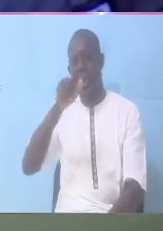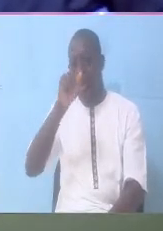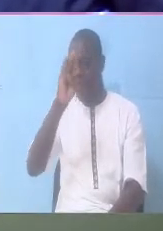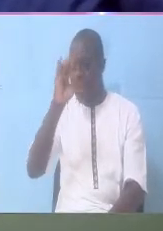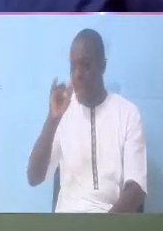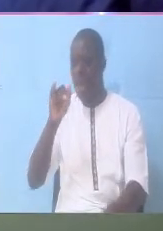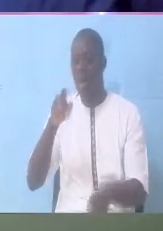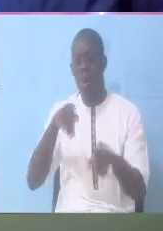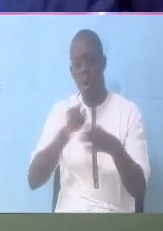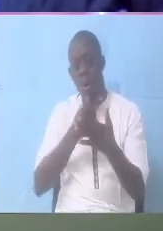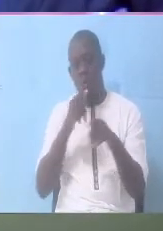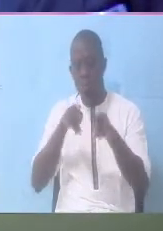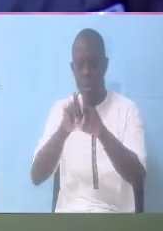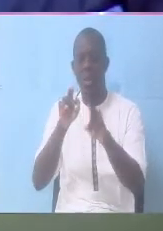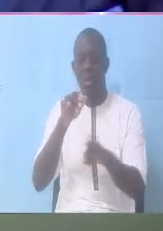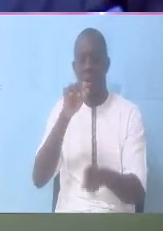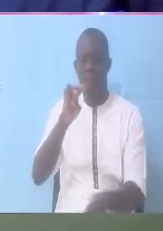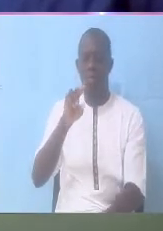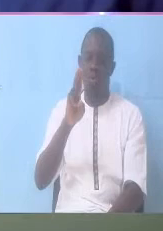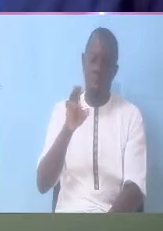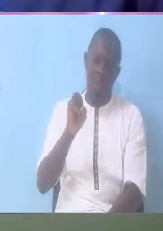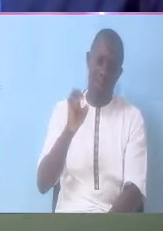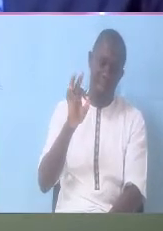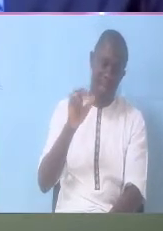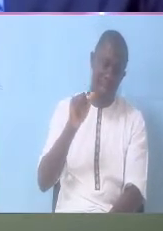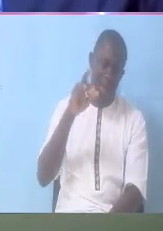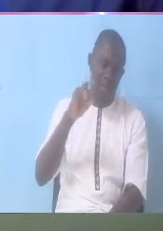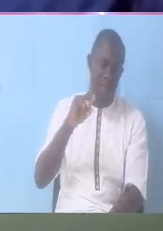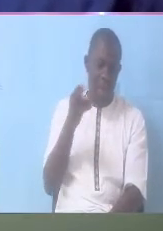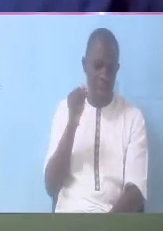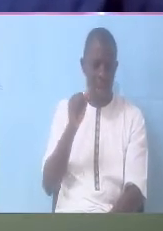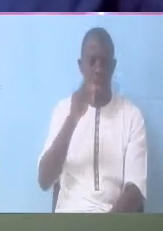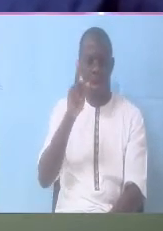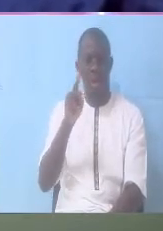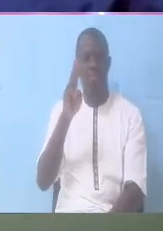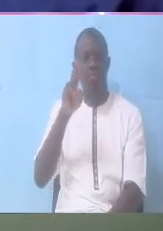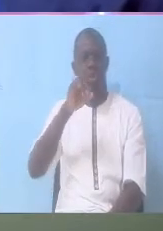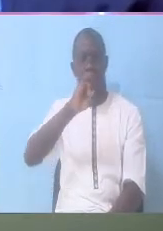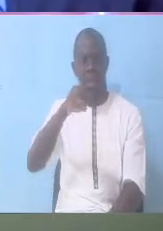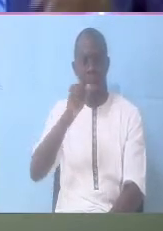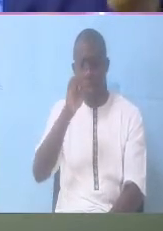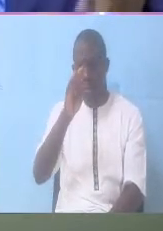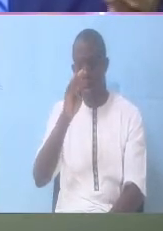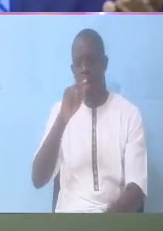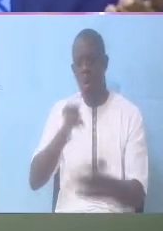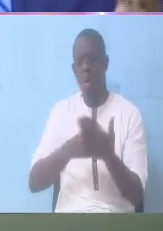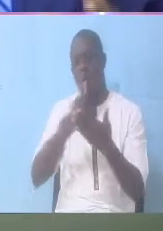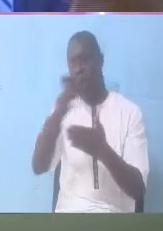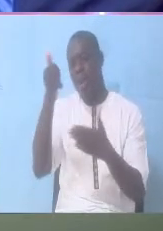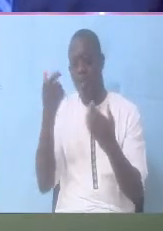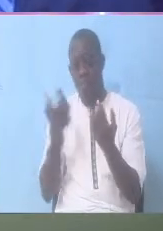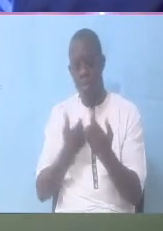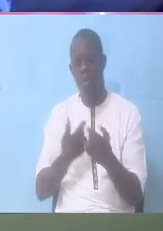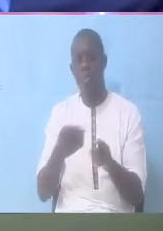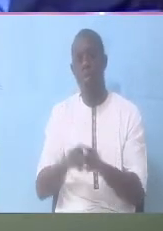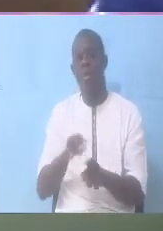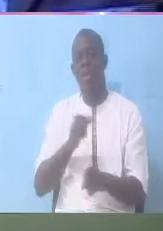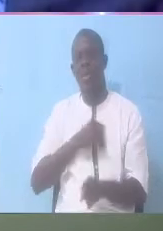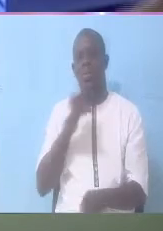with Mustafa James Kujabi? Do you believe that he's going to be in coalition with Sidi Ajata? This is a